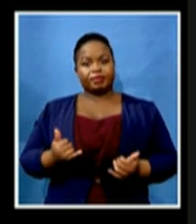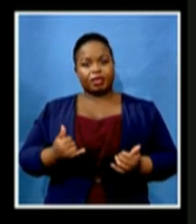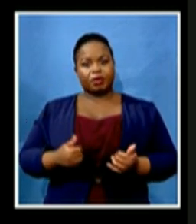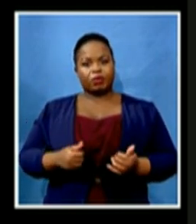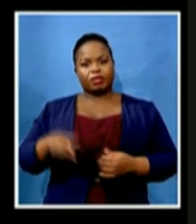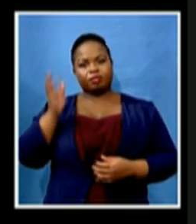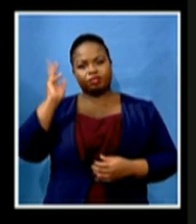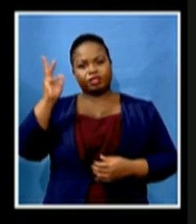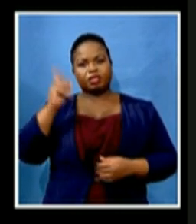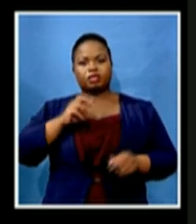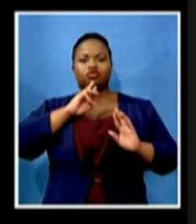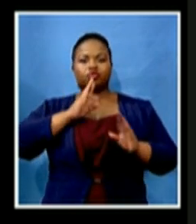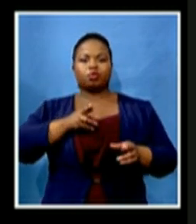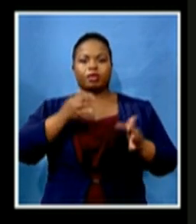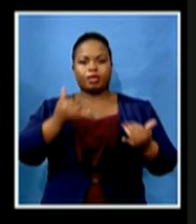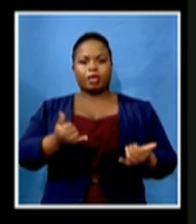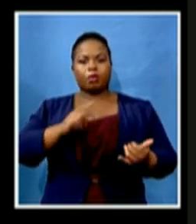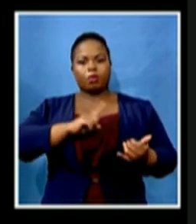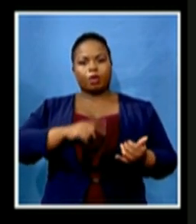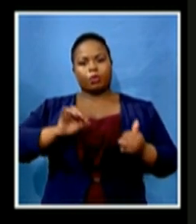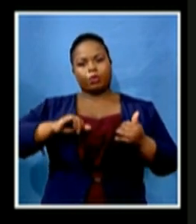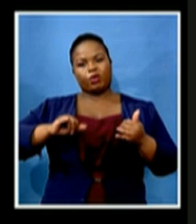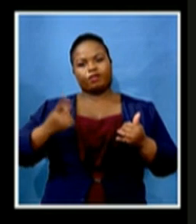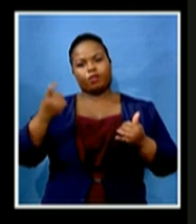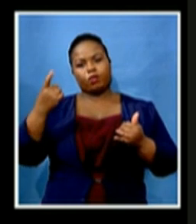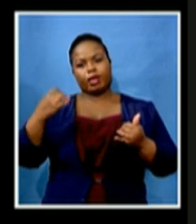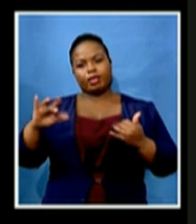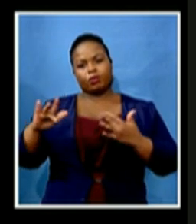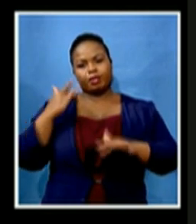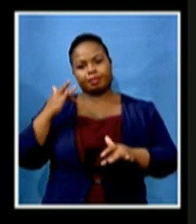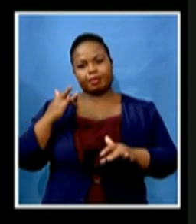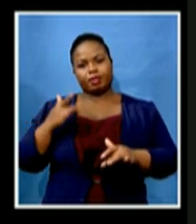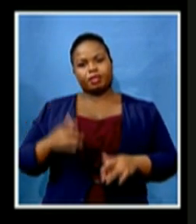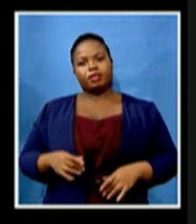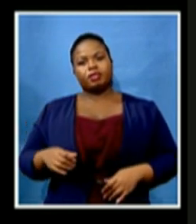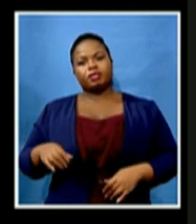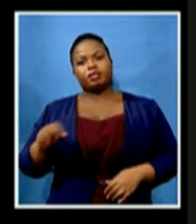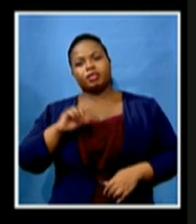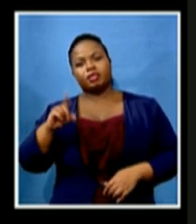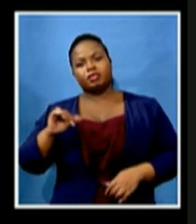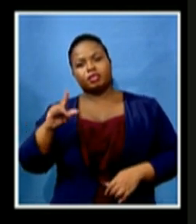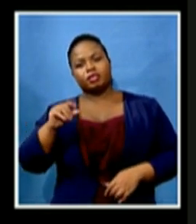the question so far. And when Sinesipho's question comes through, I will indicate.